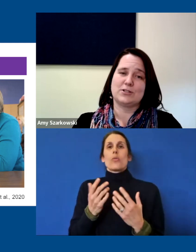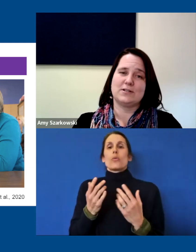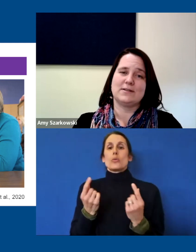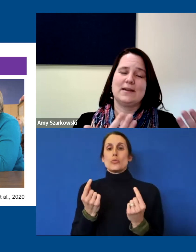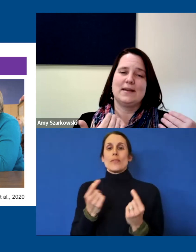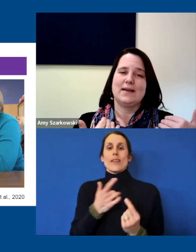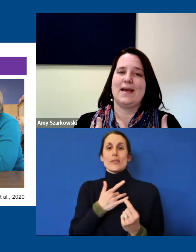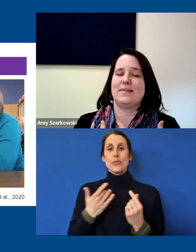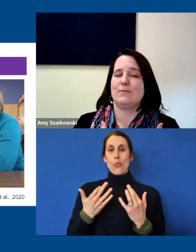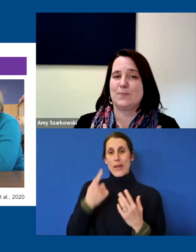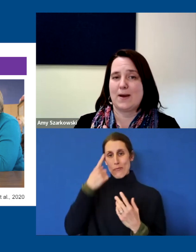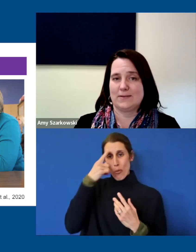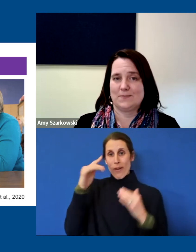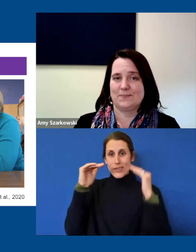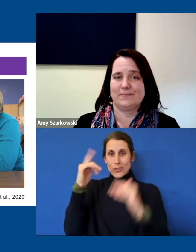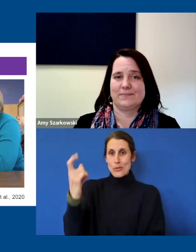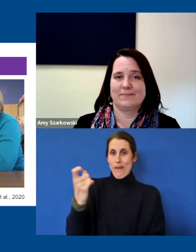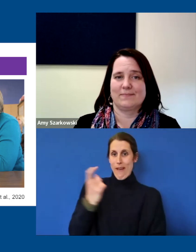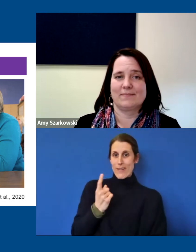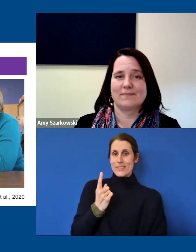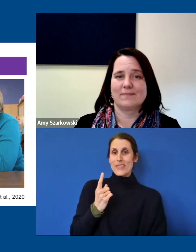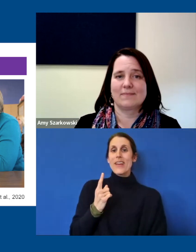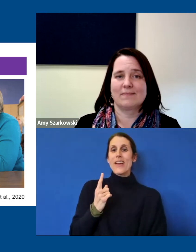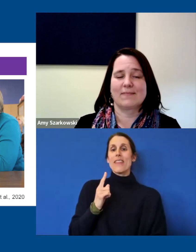ask the question and they respond.